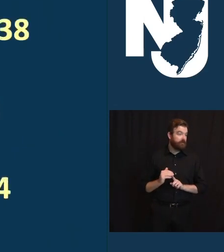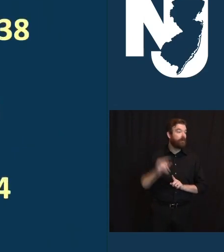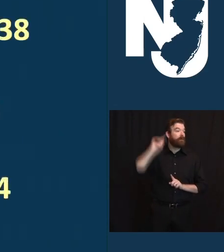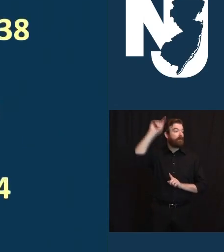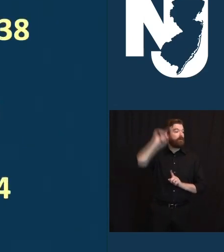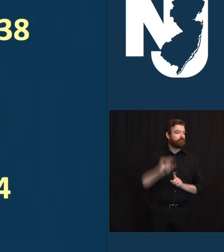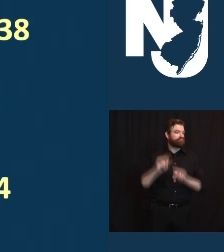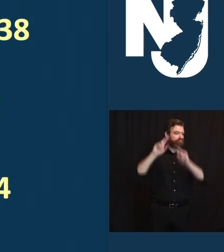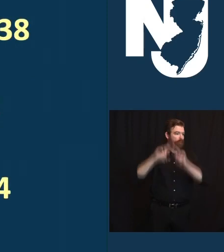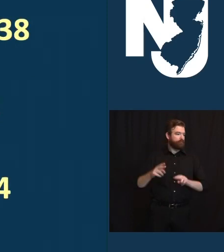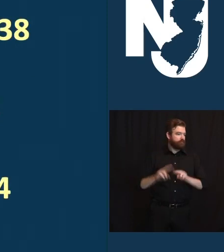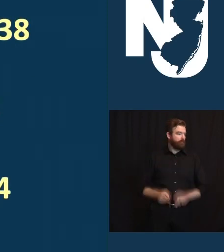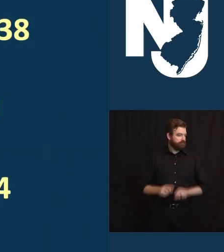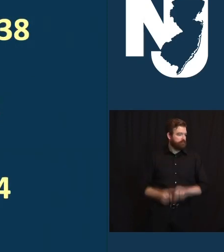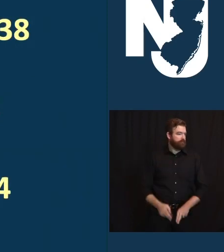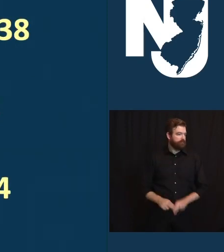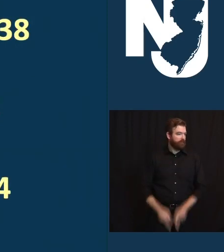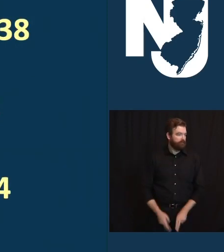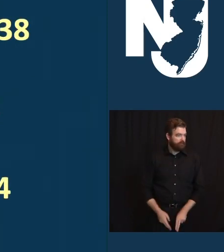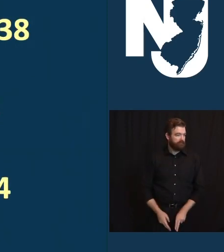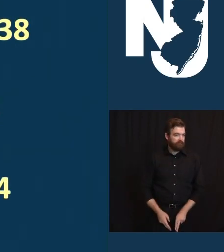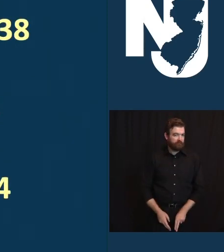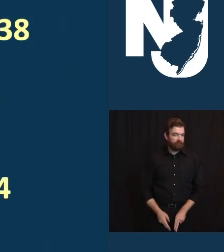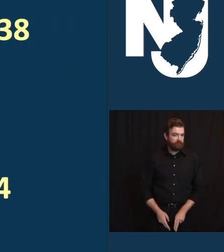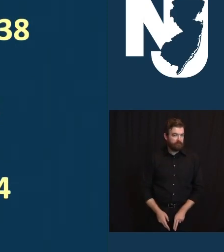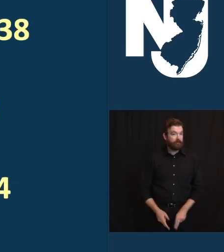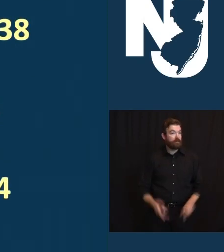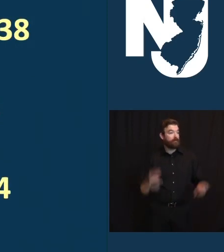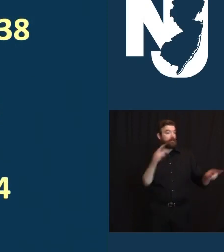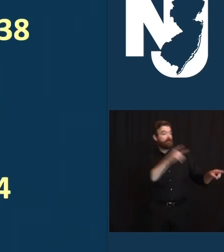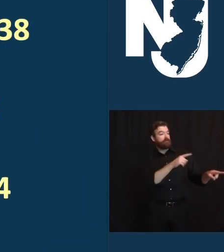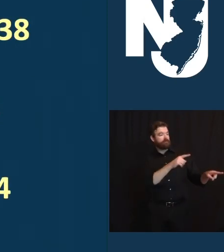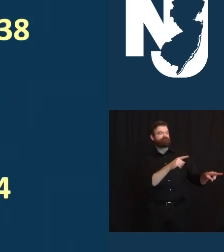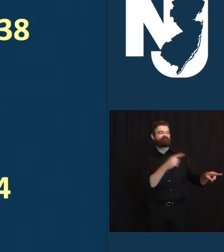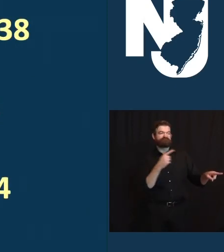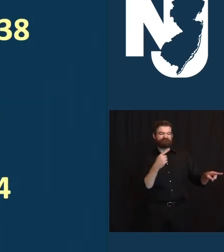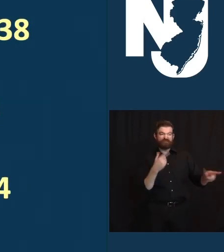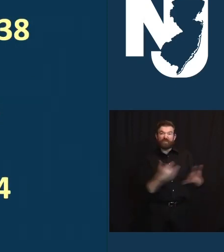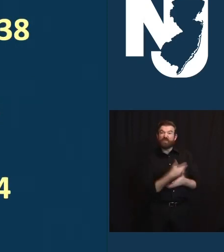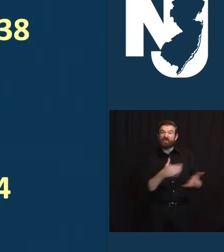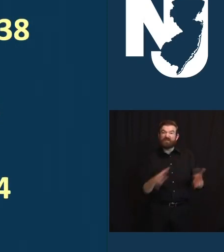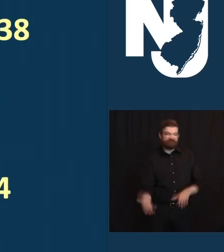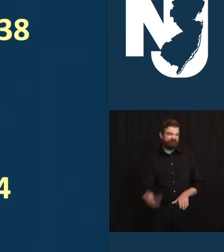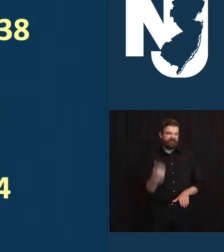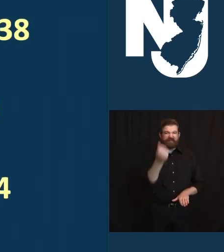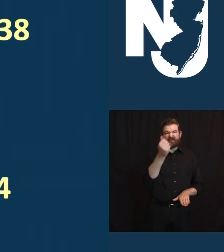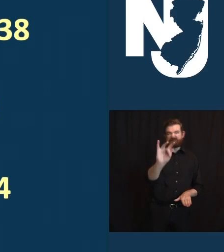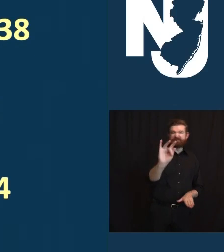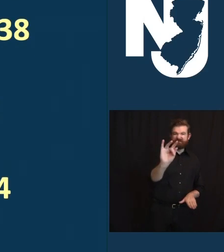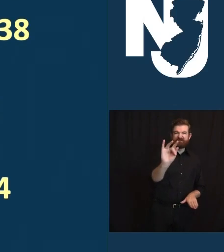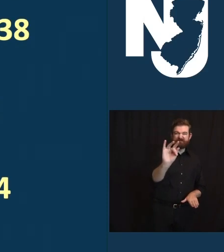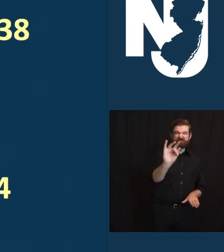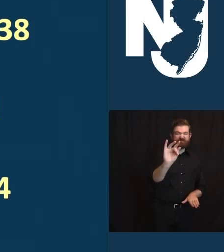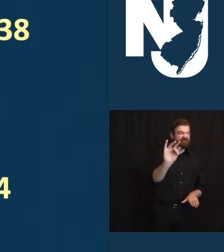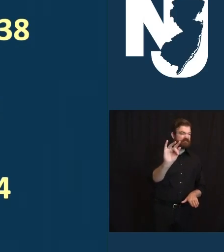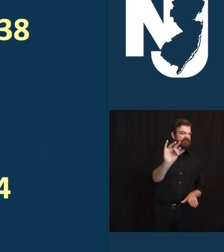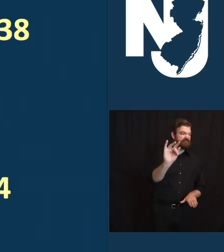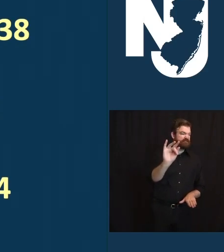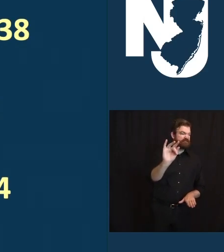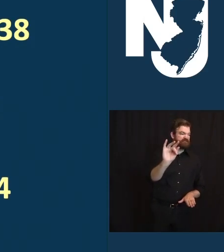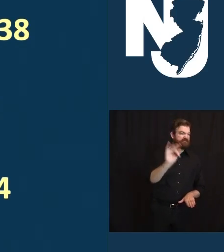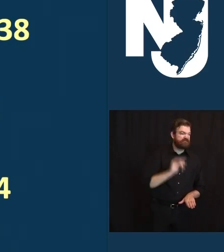today, we are reporting an additional 18 confirmed positive deaths, and the total number of those who have lost confirmed to have